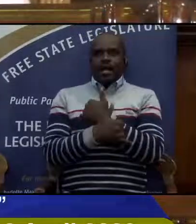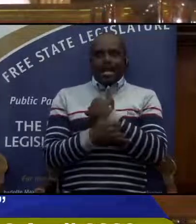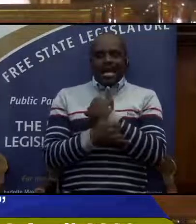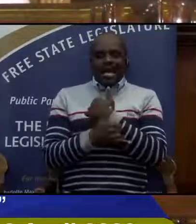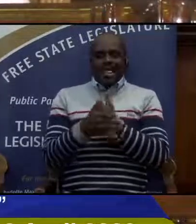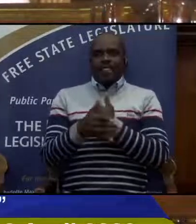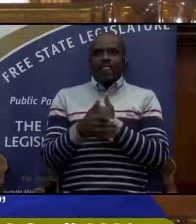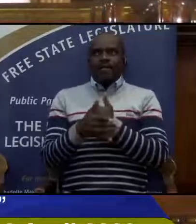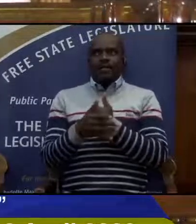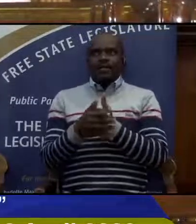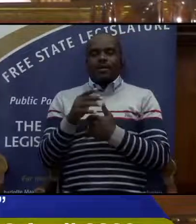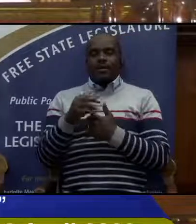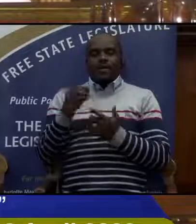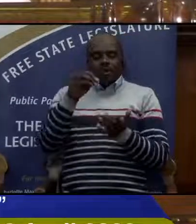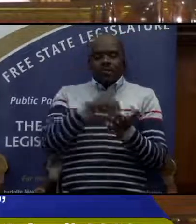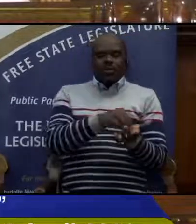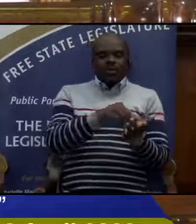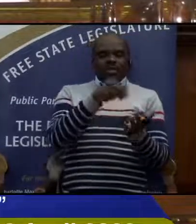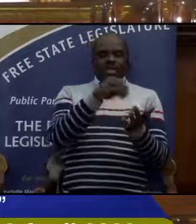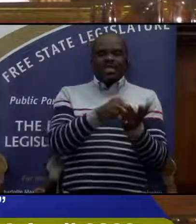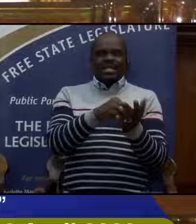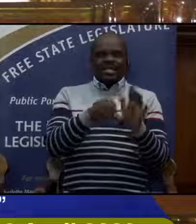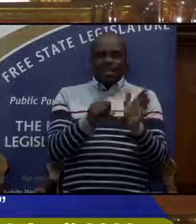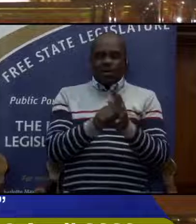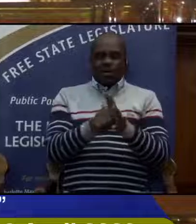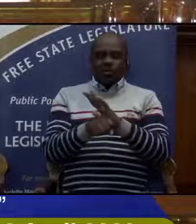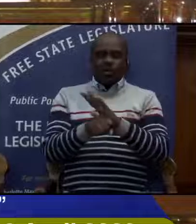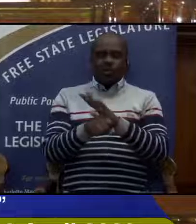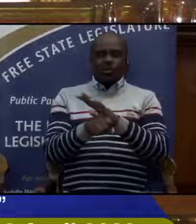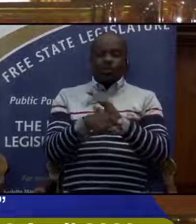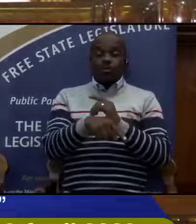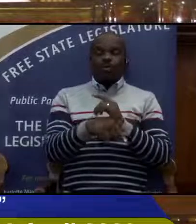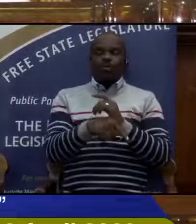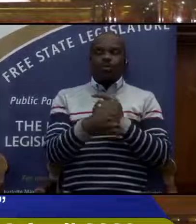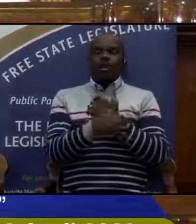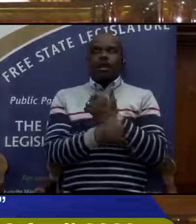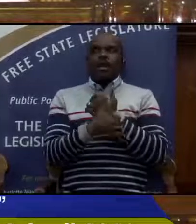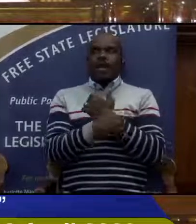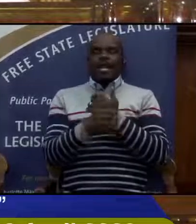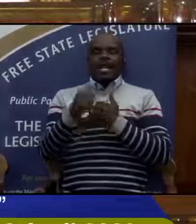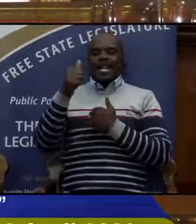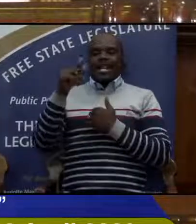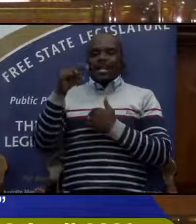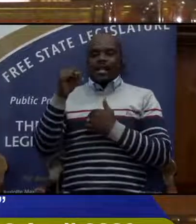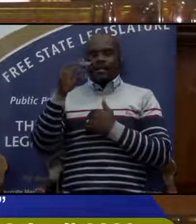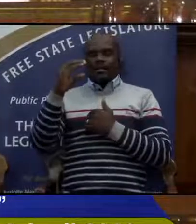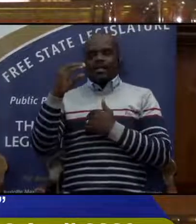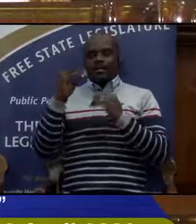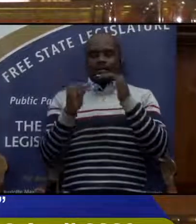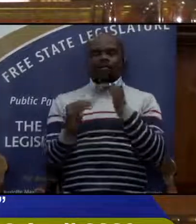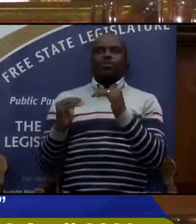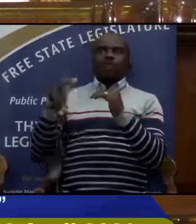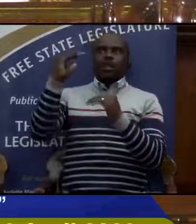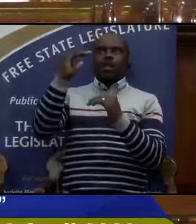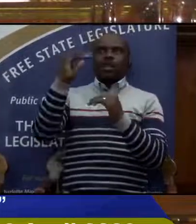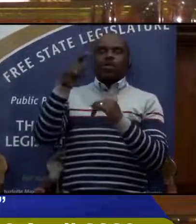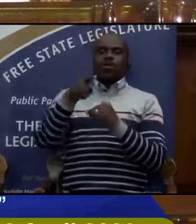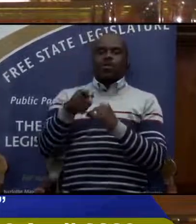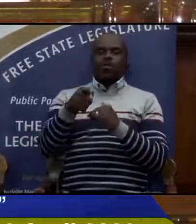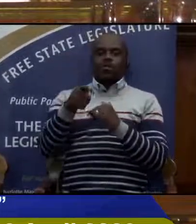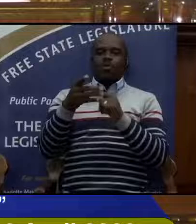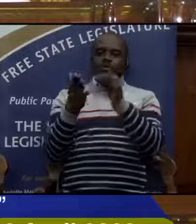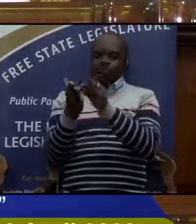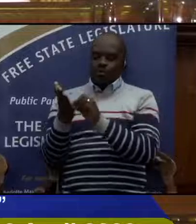our diversity, and the ANC thrived in elections. Sadly, the